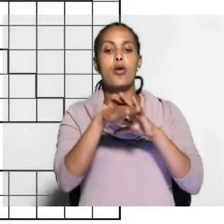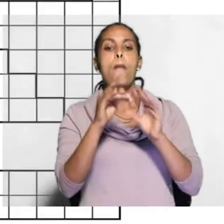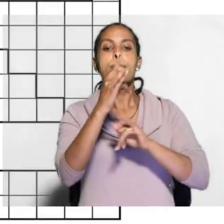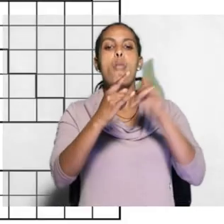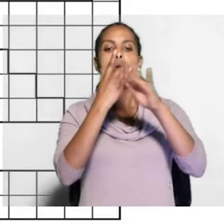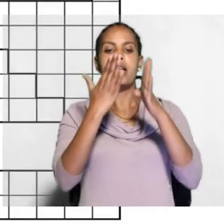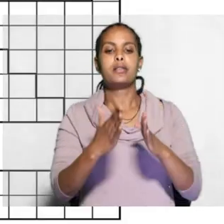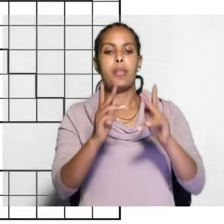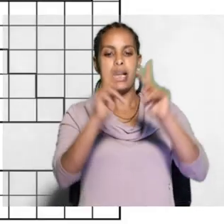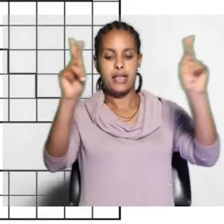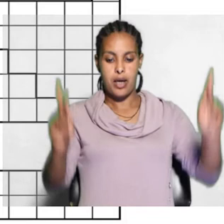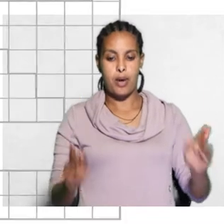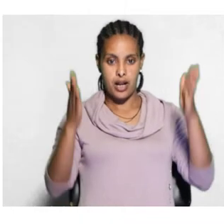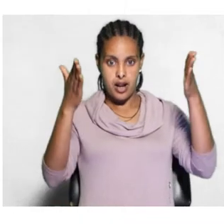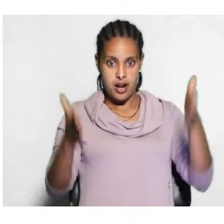periodic table.